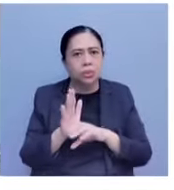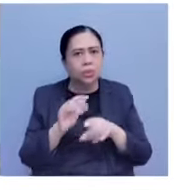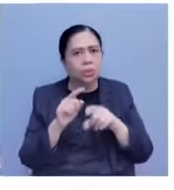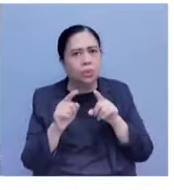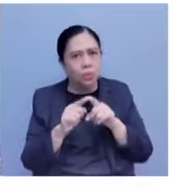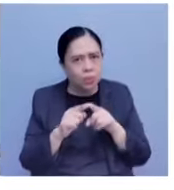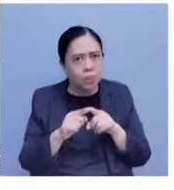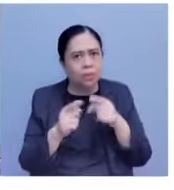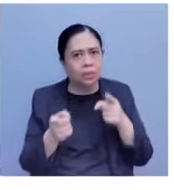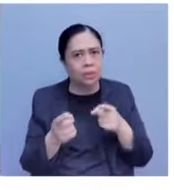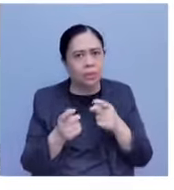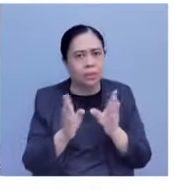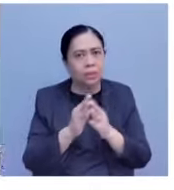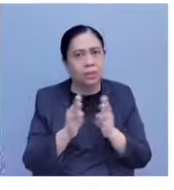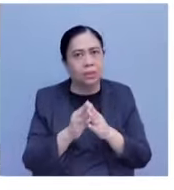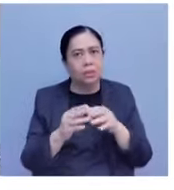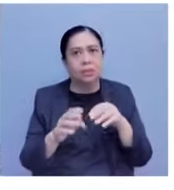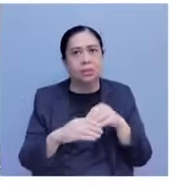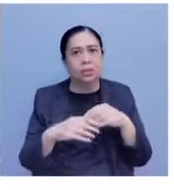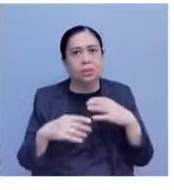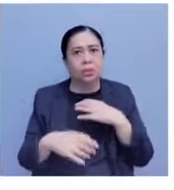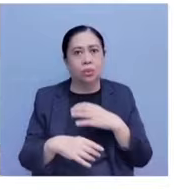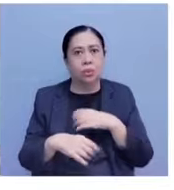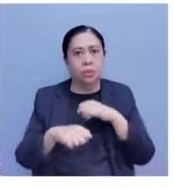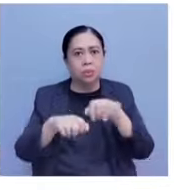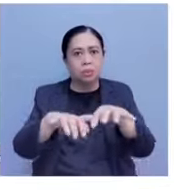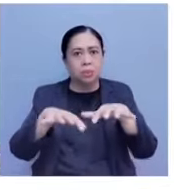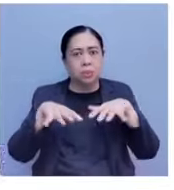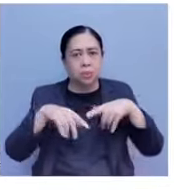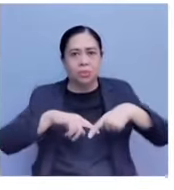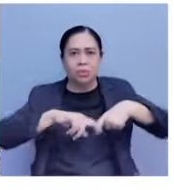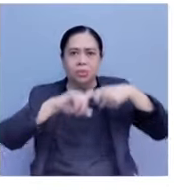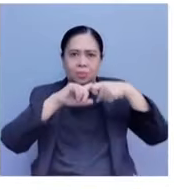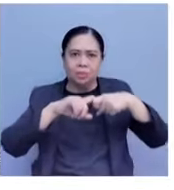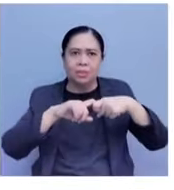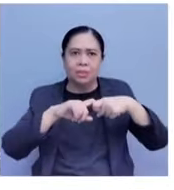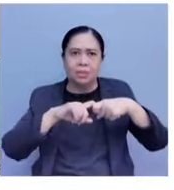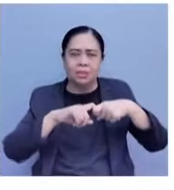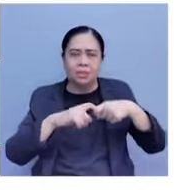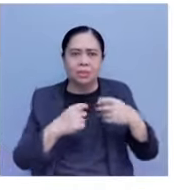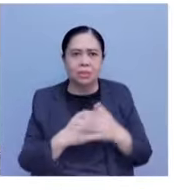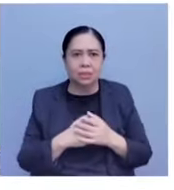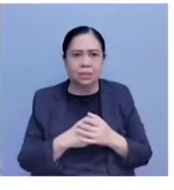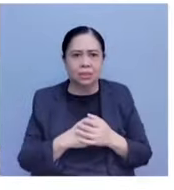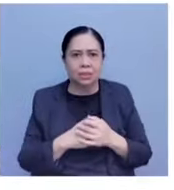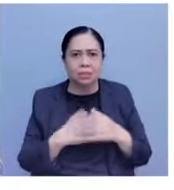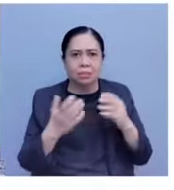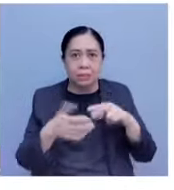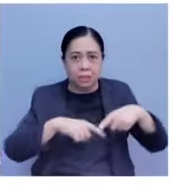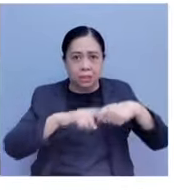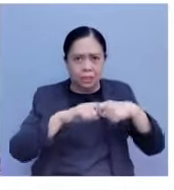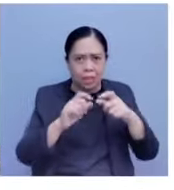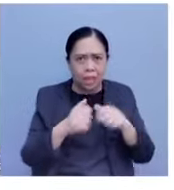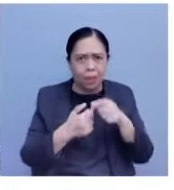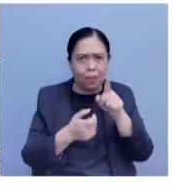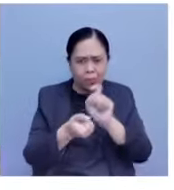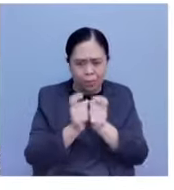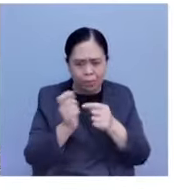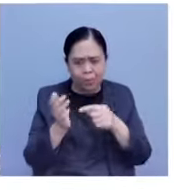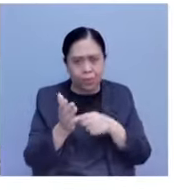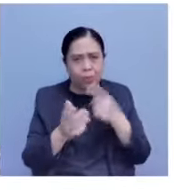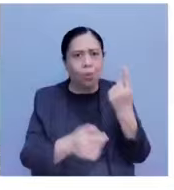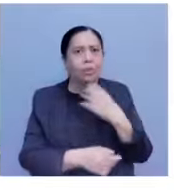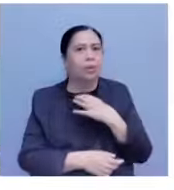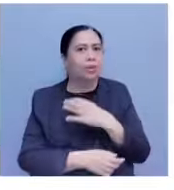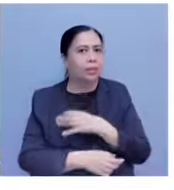the session in Congress has already been suspended sine die? Mm-hmm. I mean, they're on recess. So only Congress